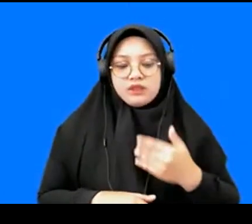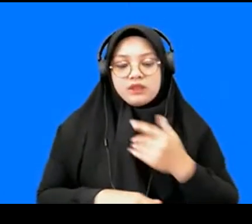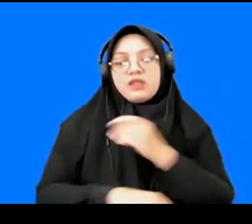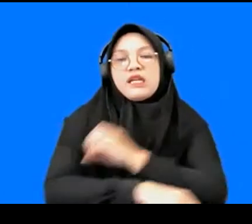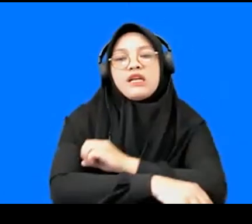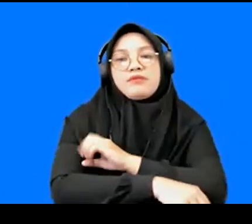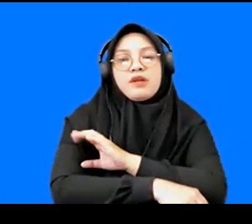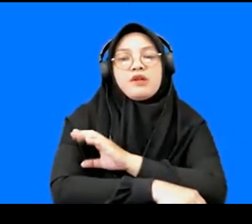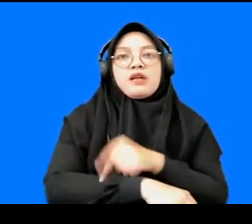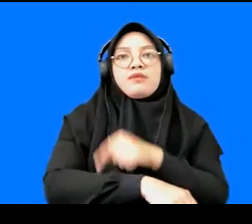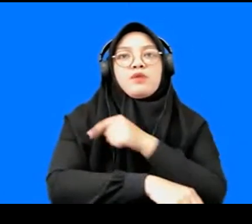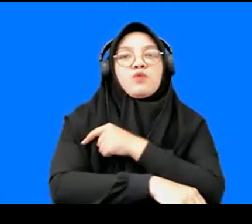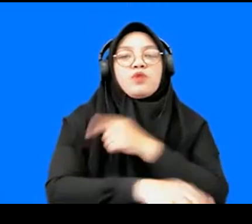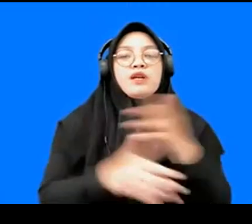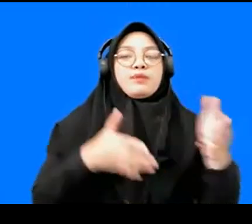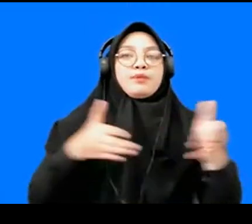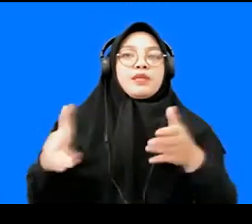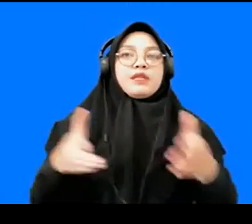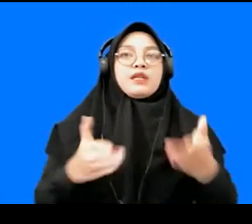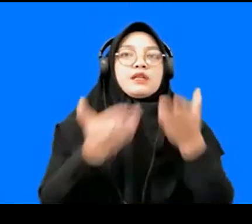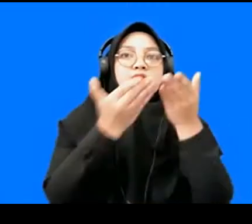Tristan, you want to? Yeah.